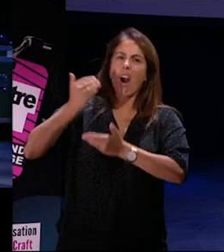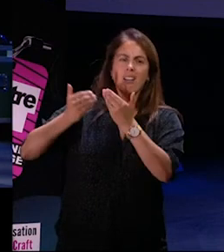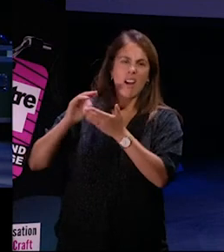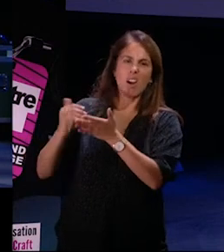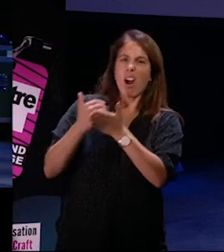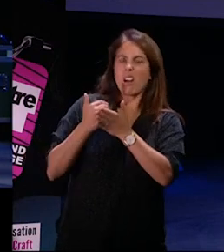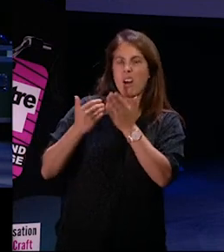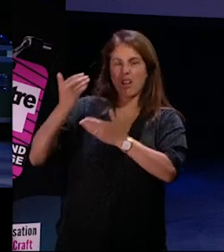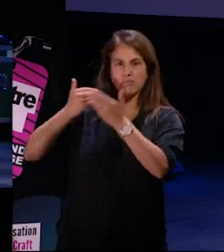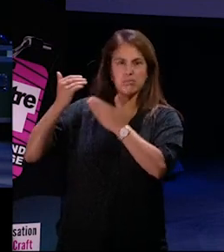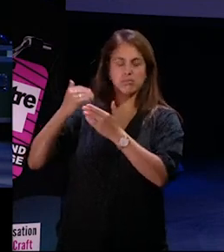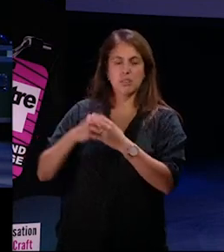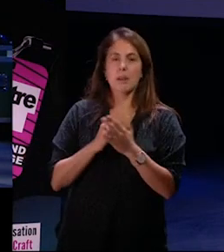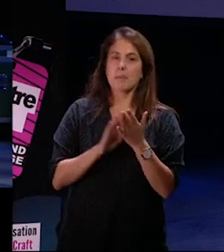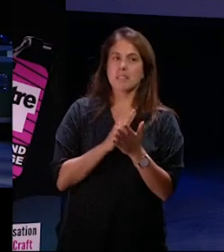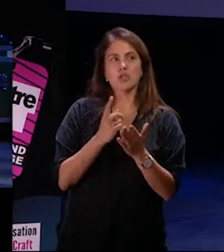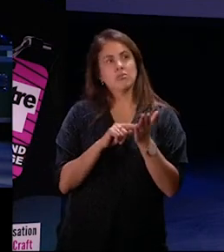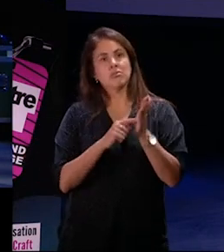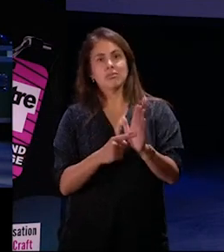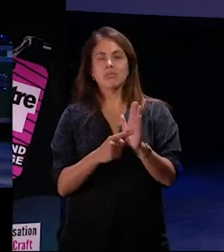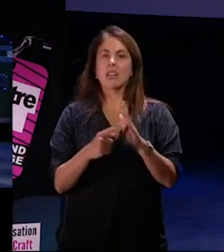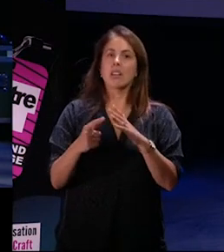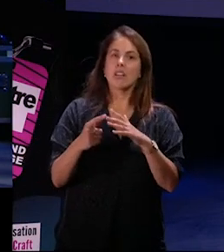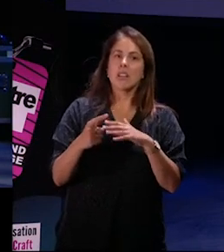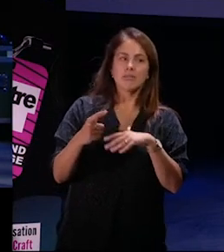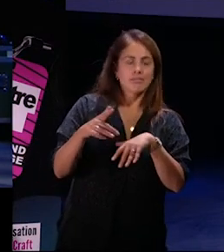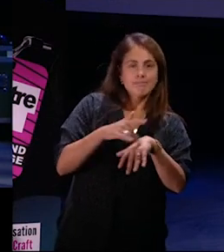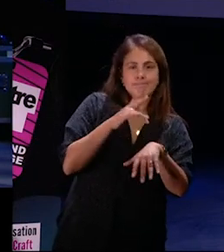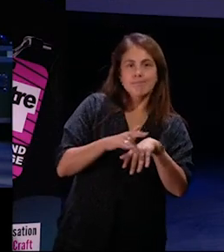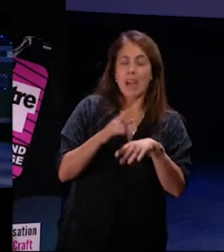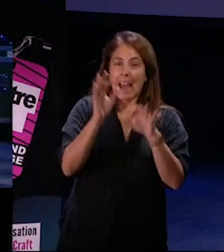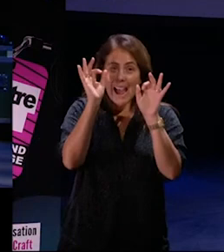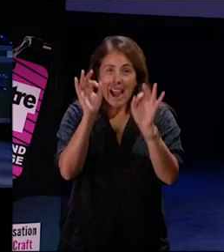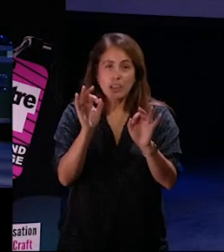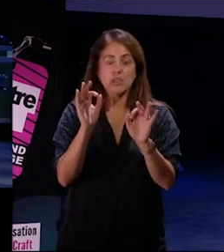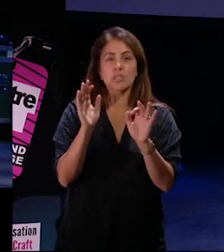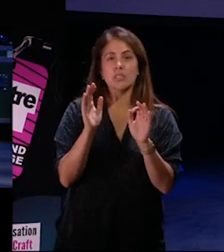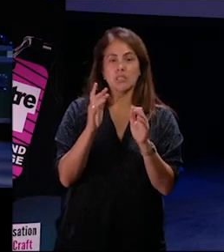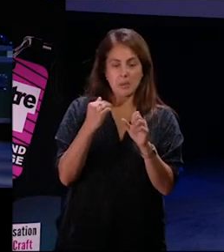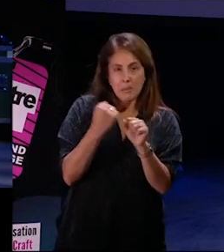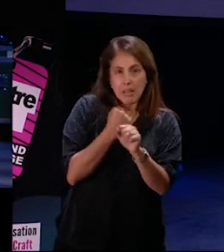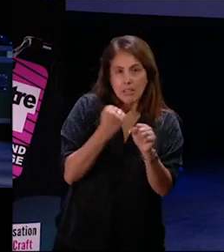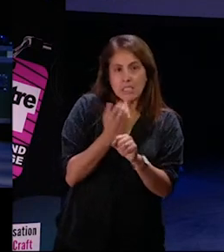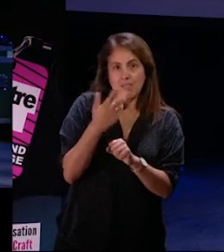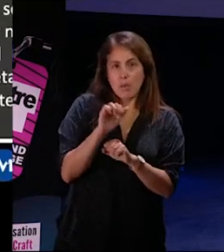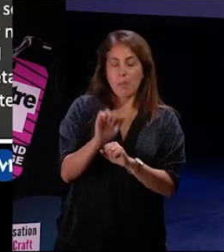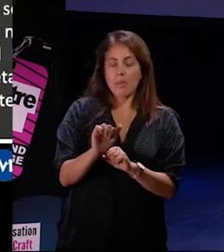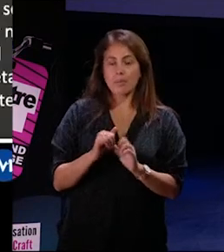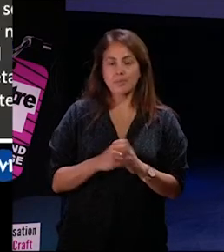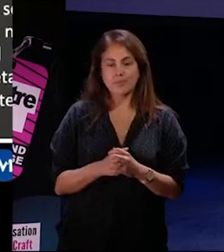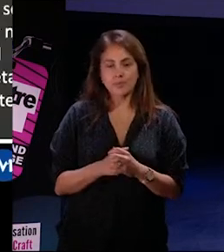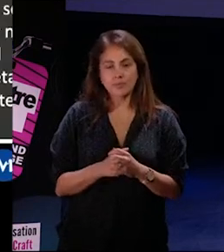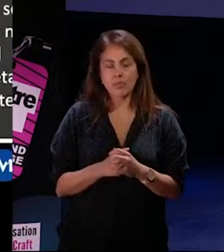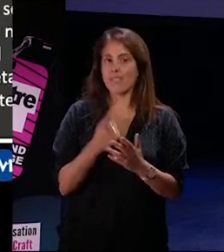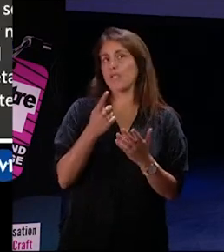the theatre and just putting on the presentation. You have an accurate representation of your building from a maintenance point of view. For example, if the